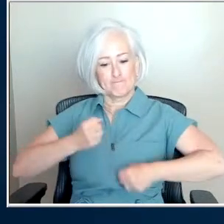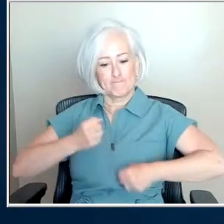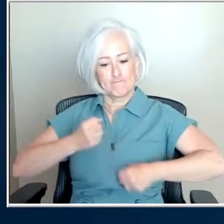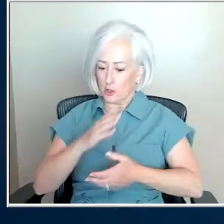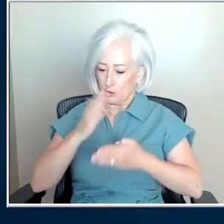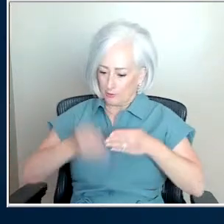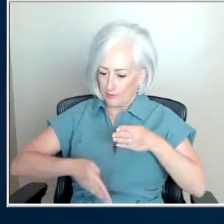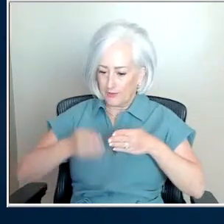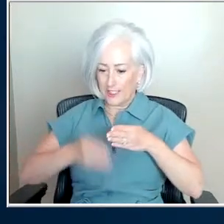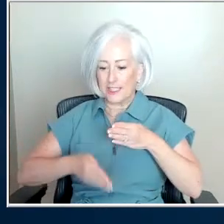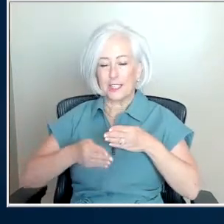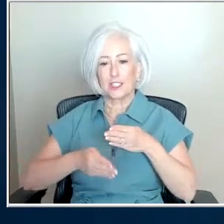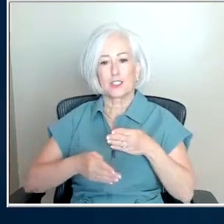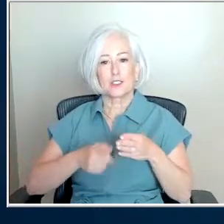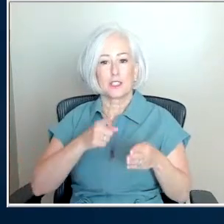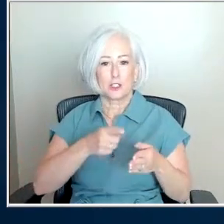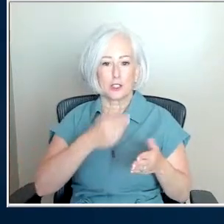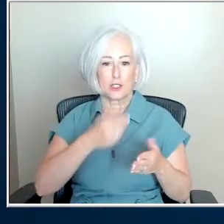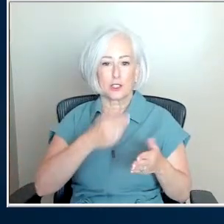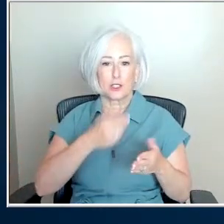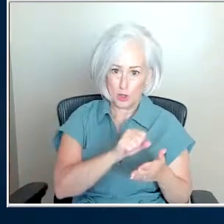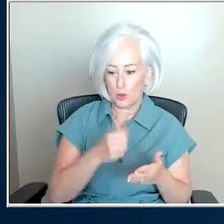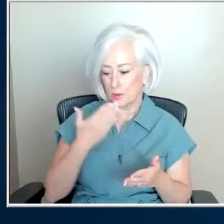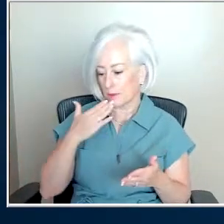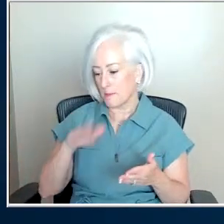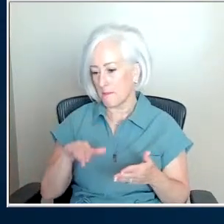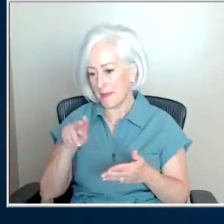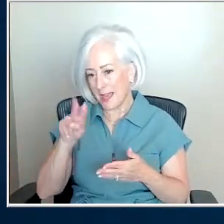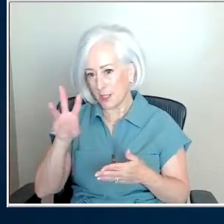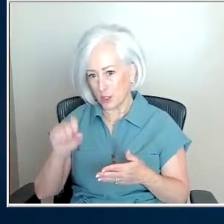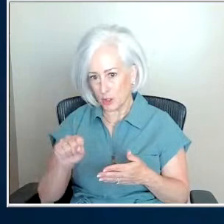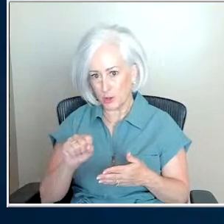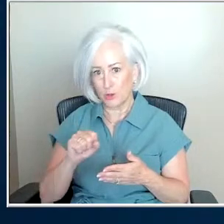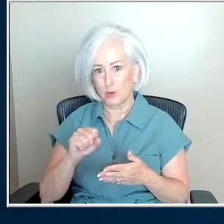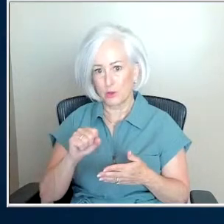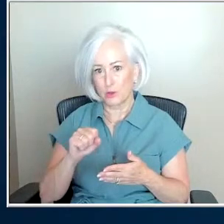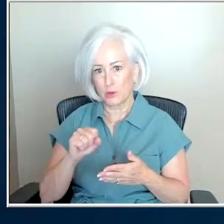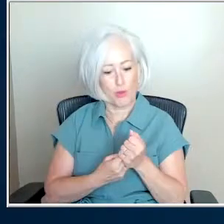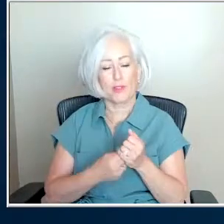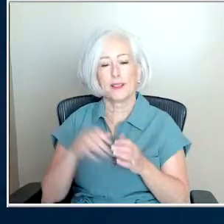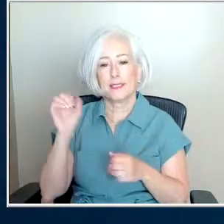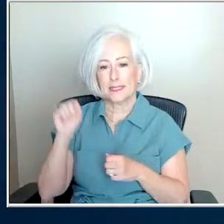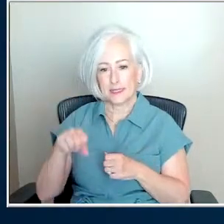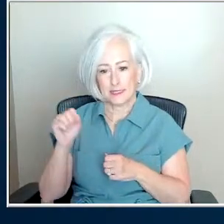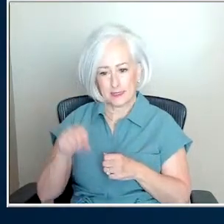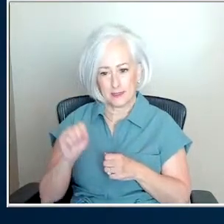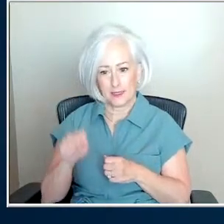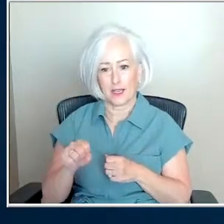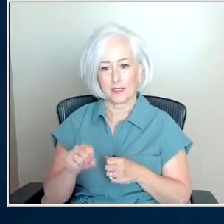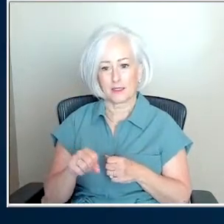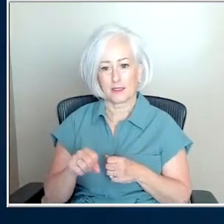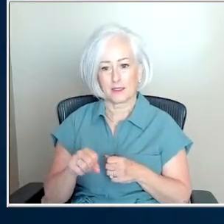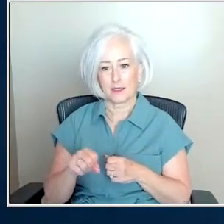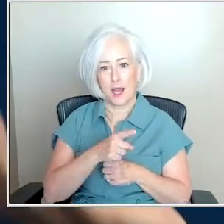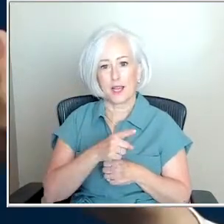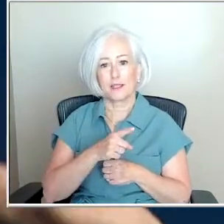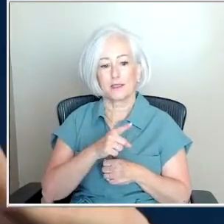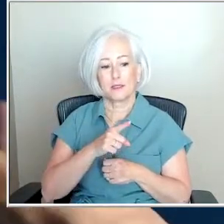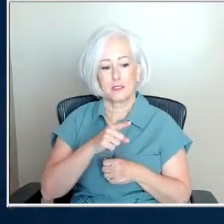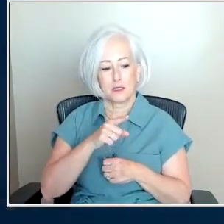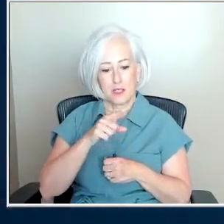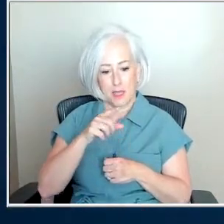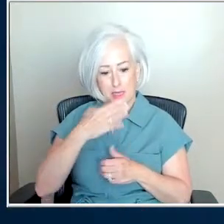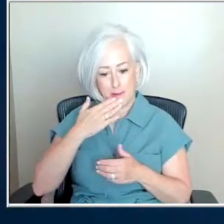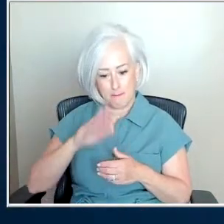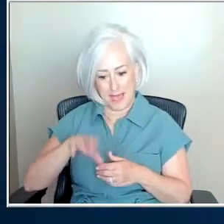handled good news and bad news absolutely positively. And she turned that into action, and eventually she got all